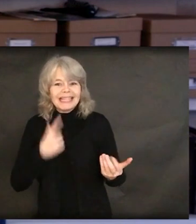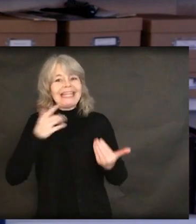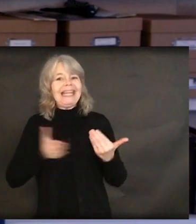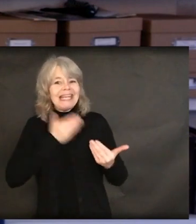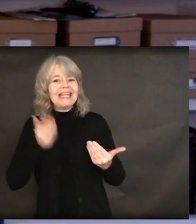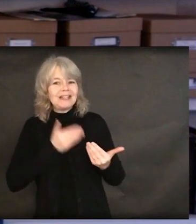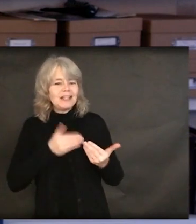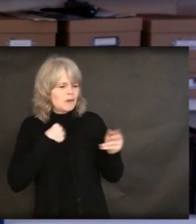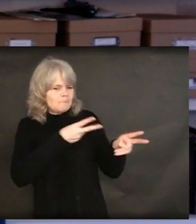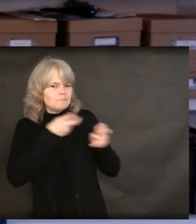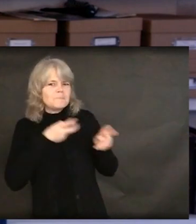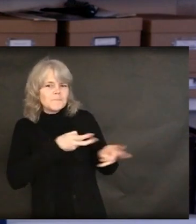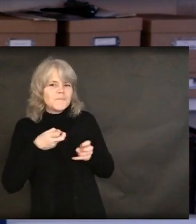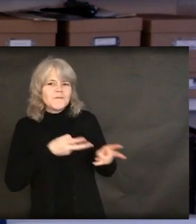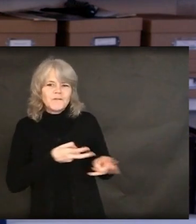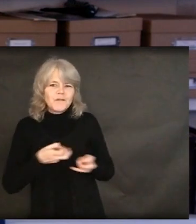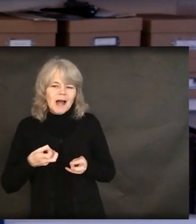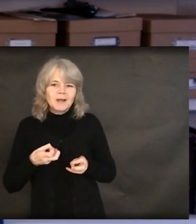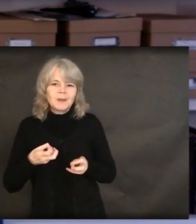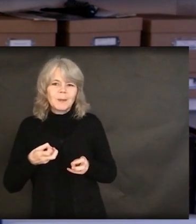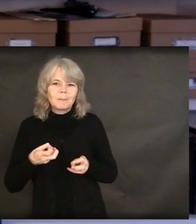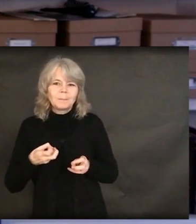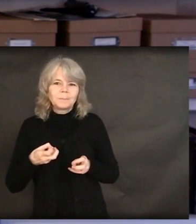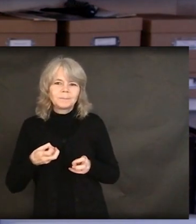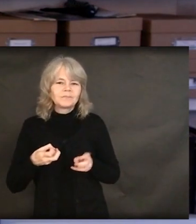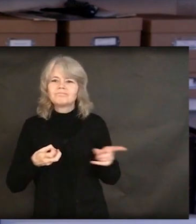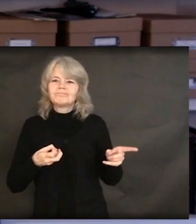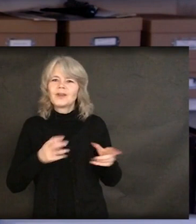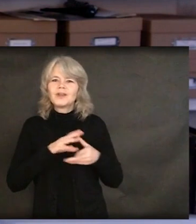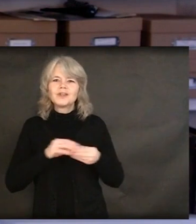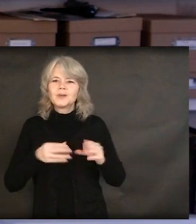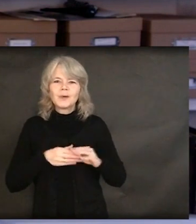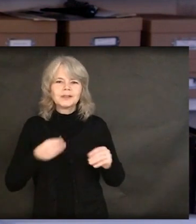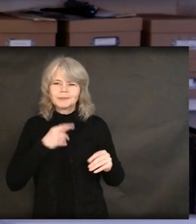answers, this story will resist giving them.